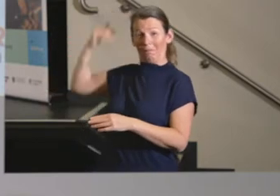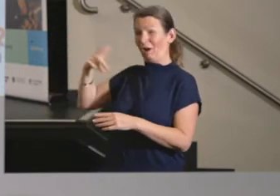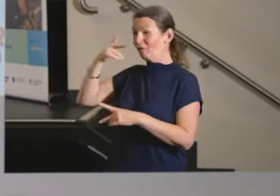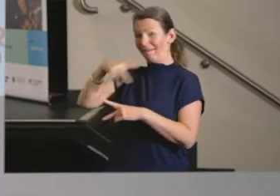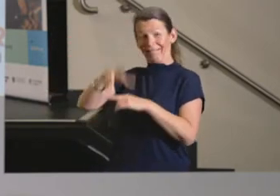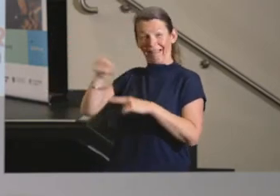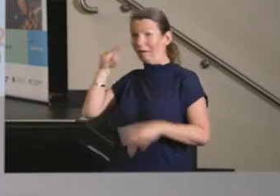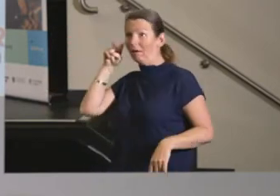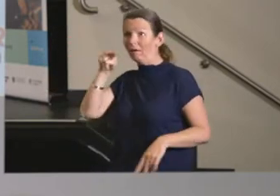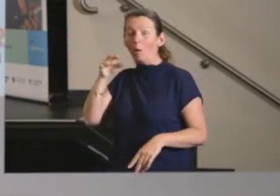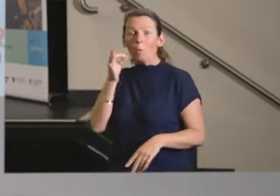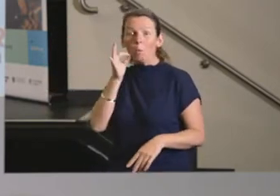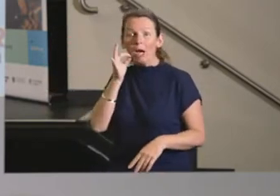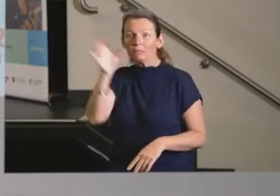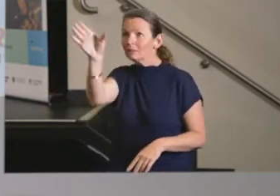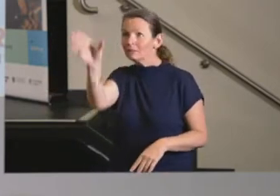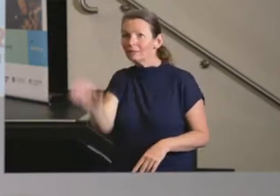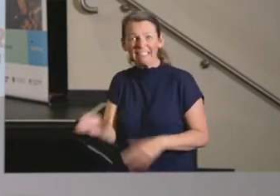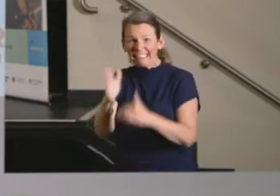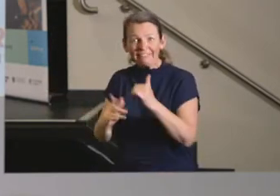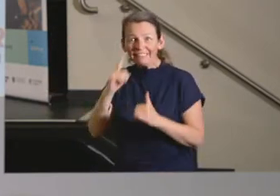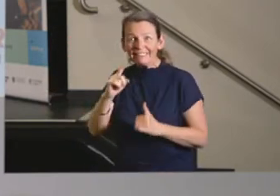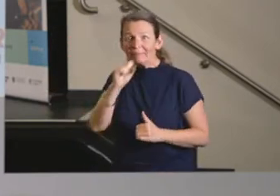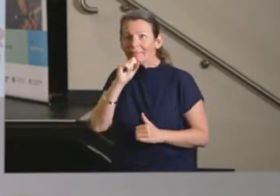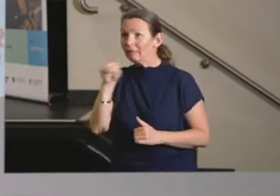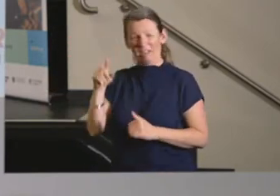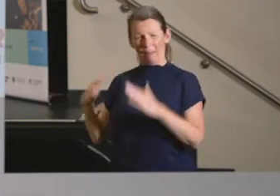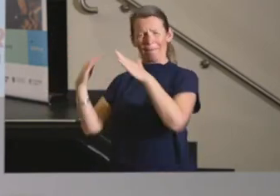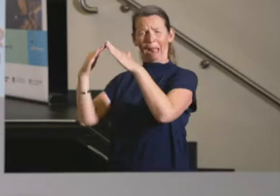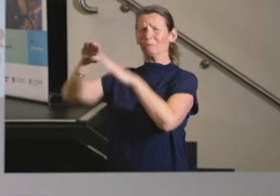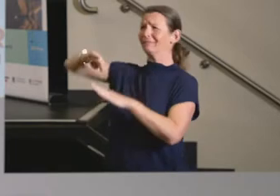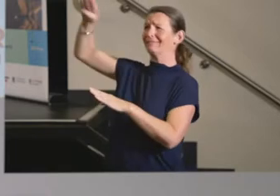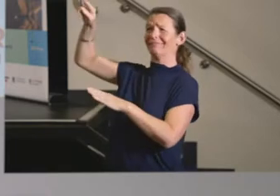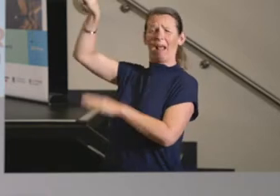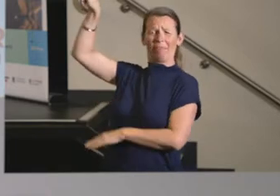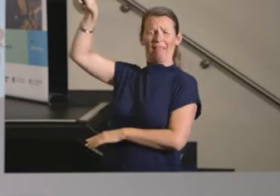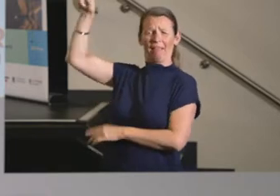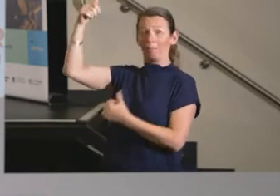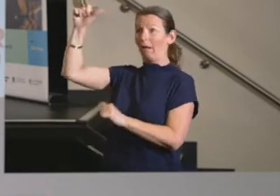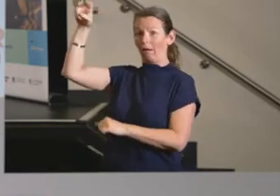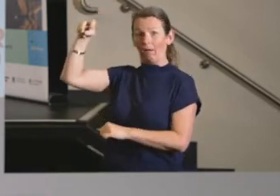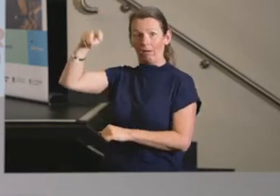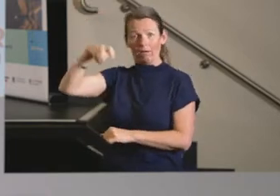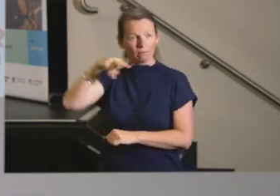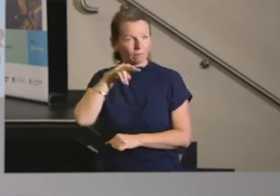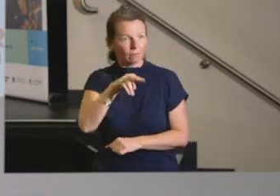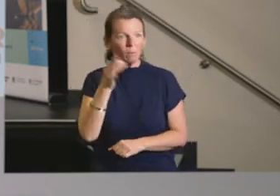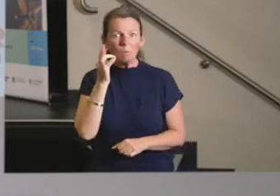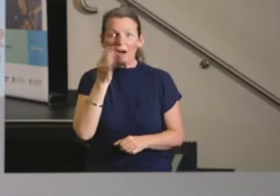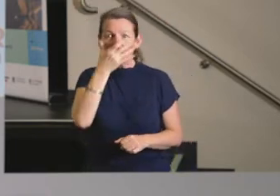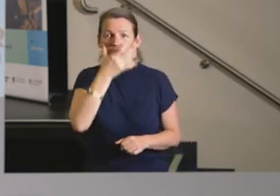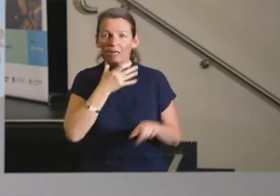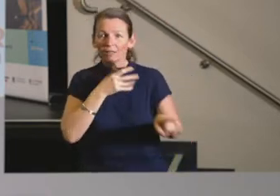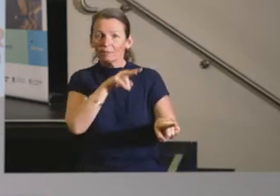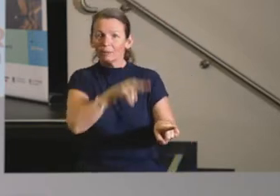man for the first time. He had never ventured beyond his mountain or his valley home. My great-grandfather,